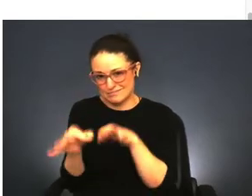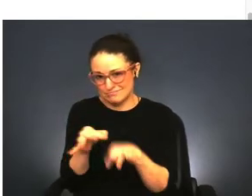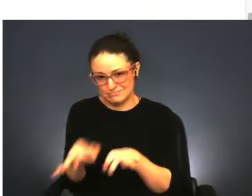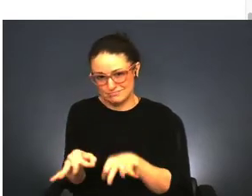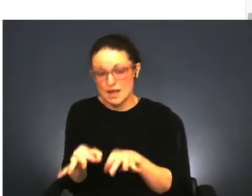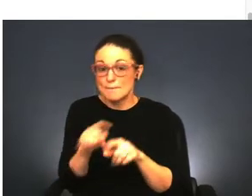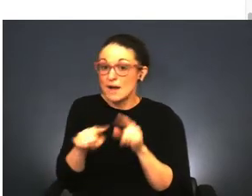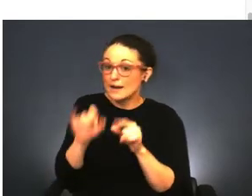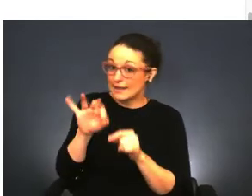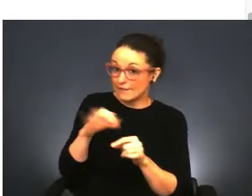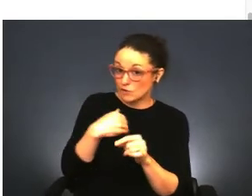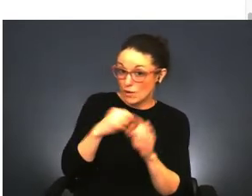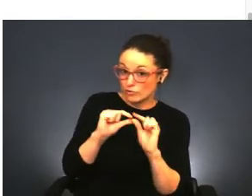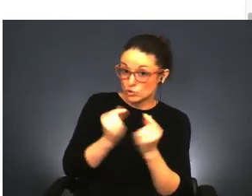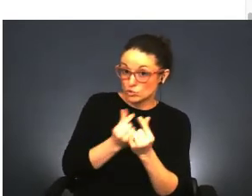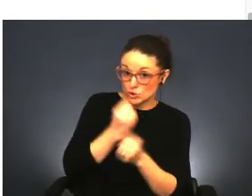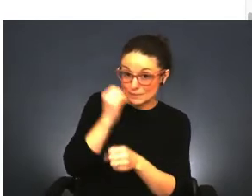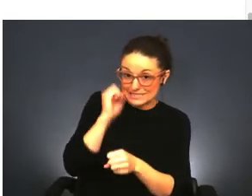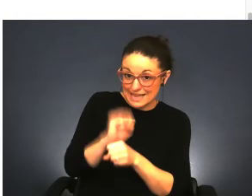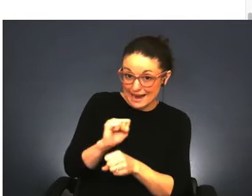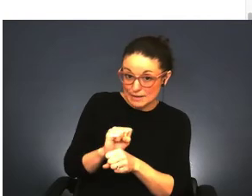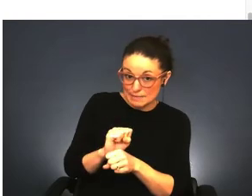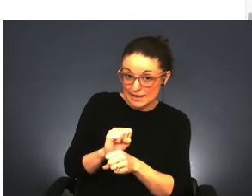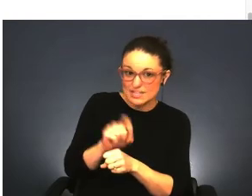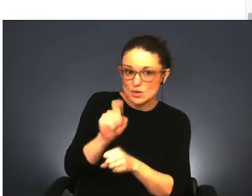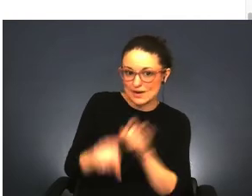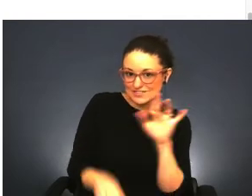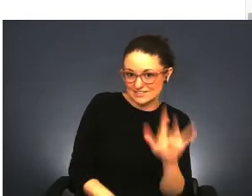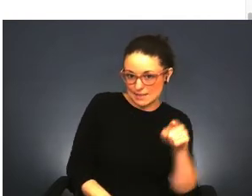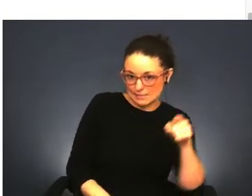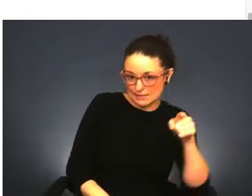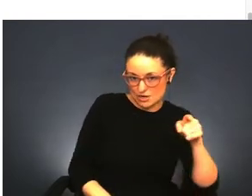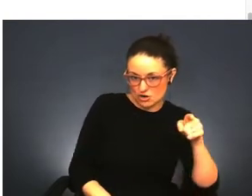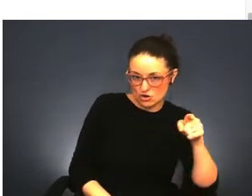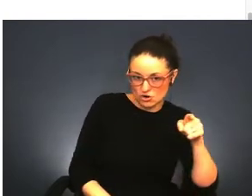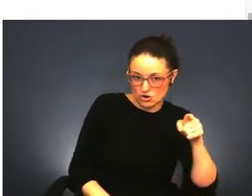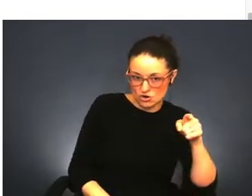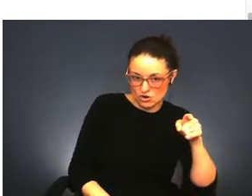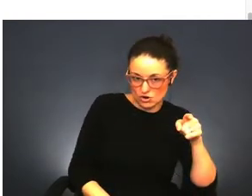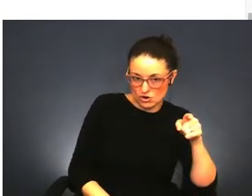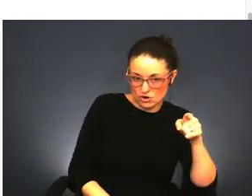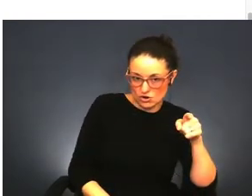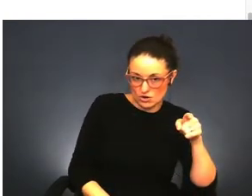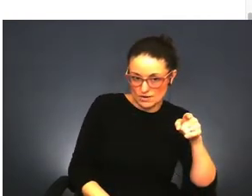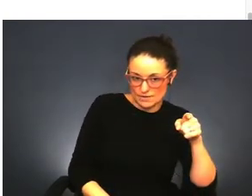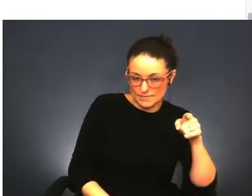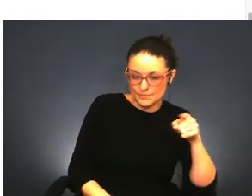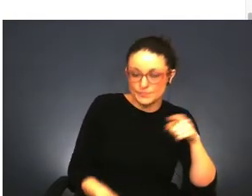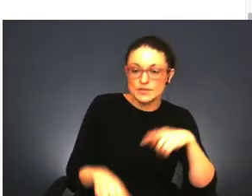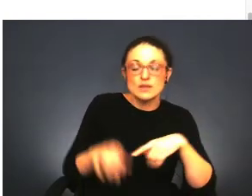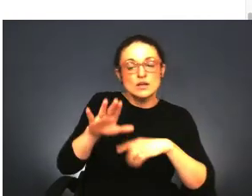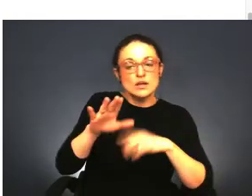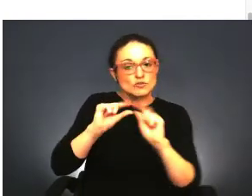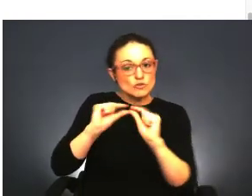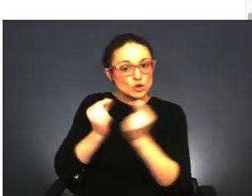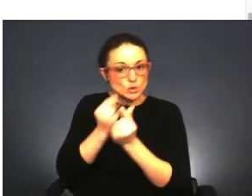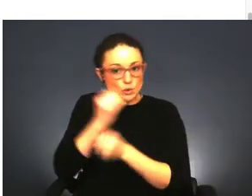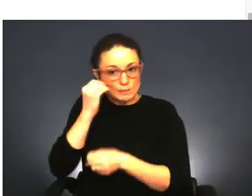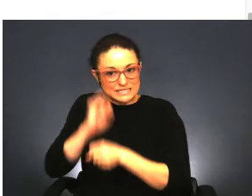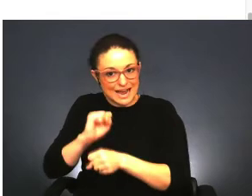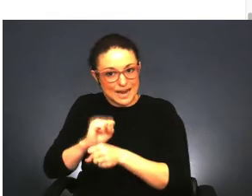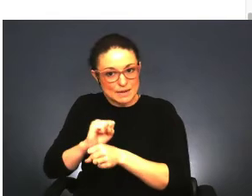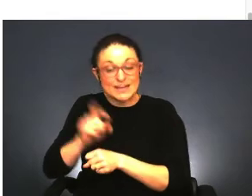is a group assignment, you do need to select it here. What you want to do if you have a group assignment is create your